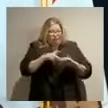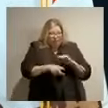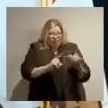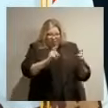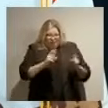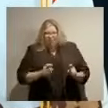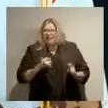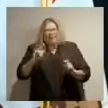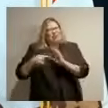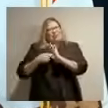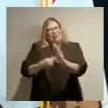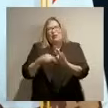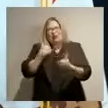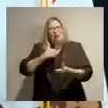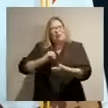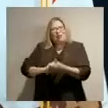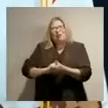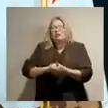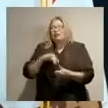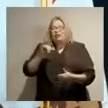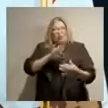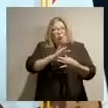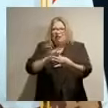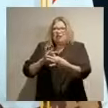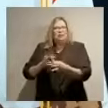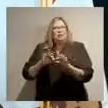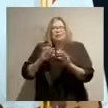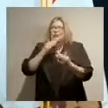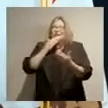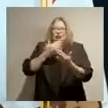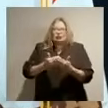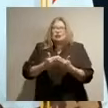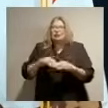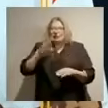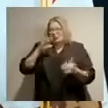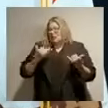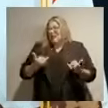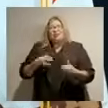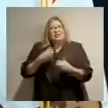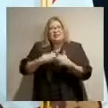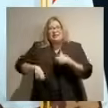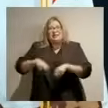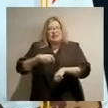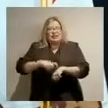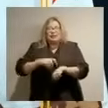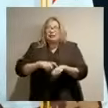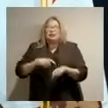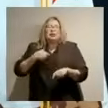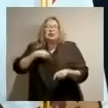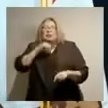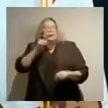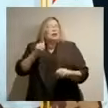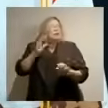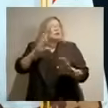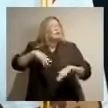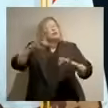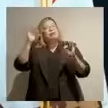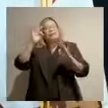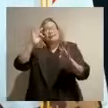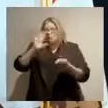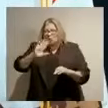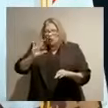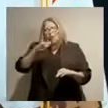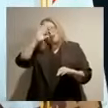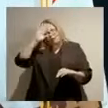that. The relationships are sound. These are tough days, however, and I'm not naive. A lot of people have a lot of opinions,